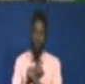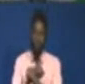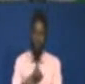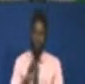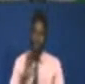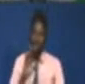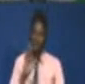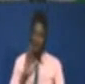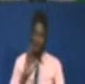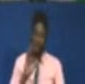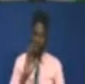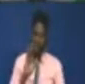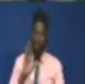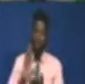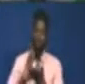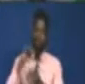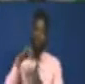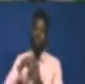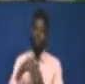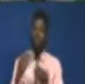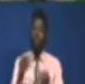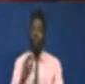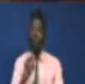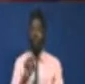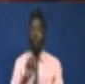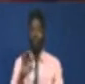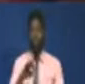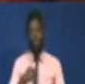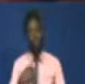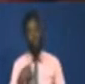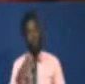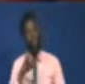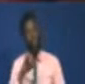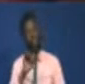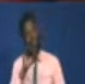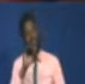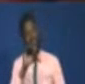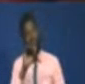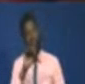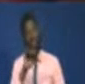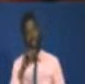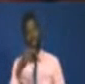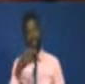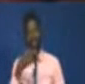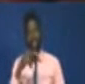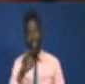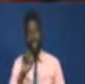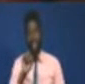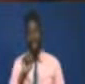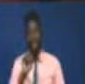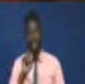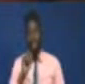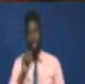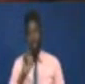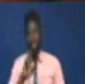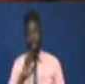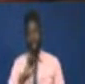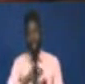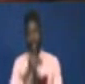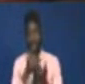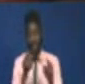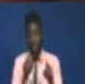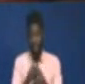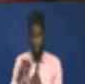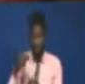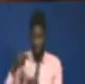investments in NSSF. So is the Hustler Fund the equivalent of unemployment insurance envisaged in the